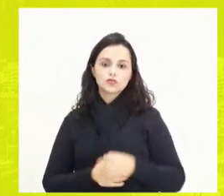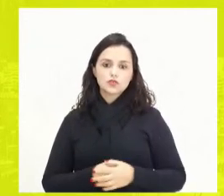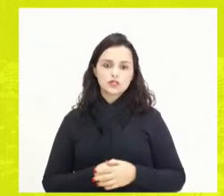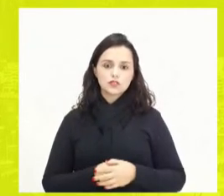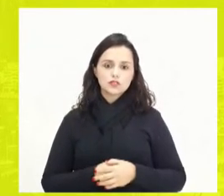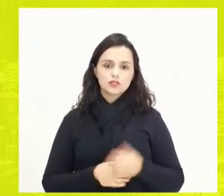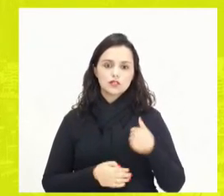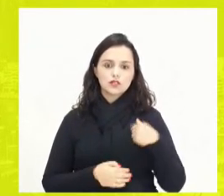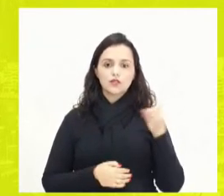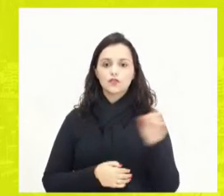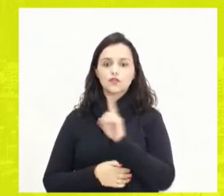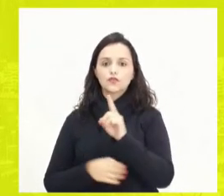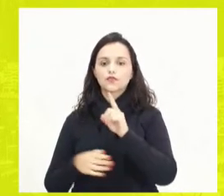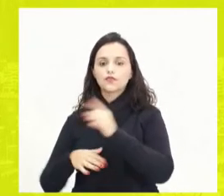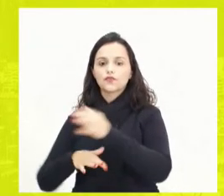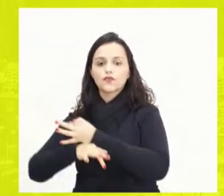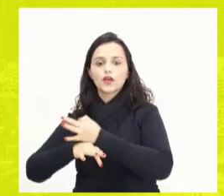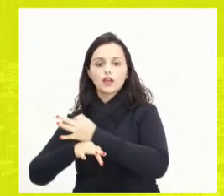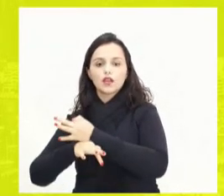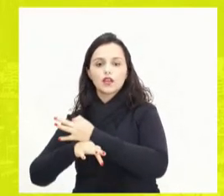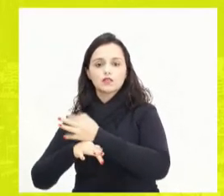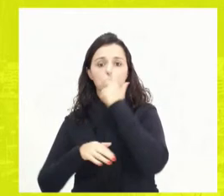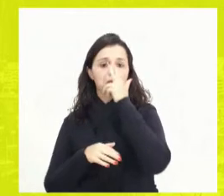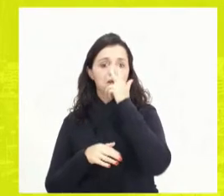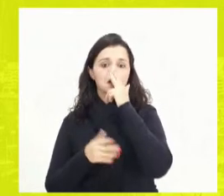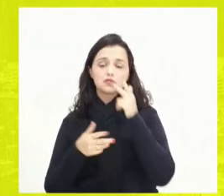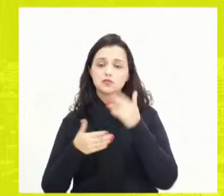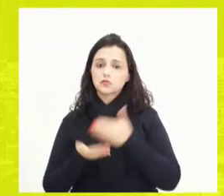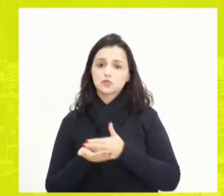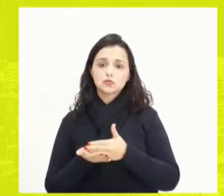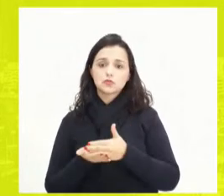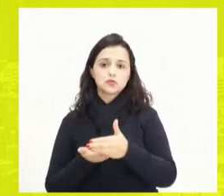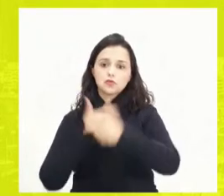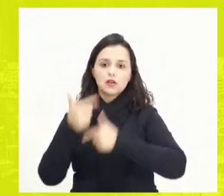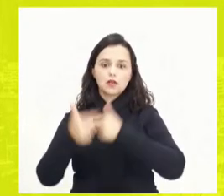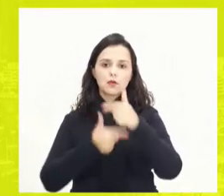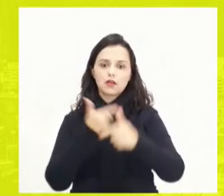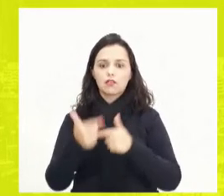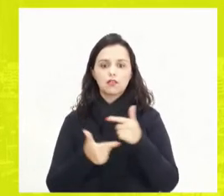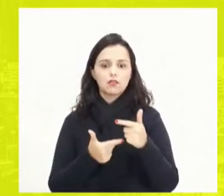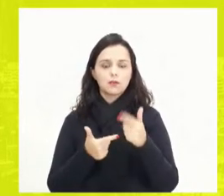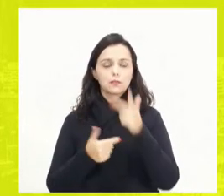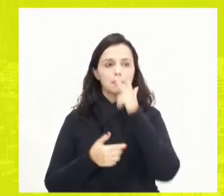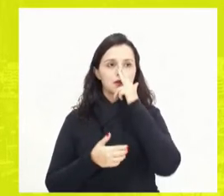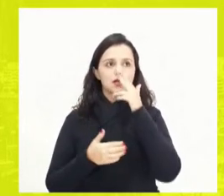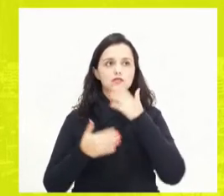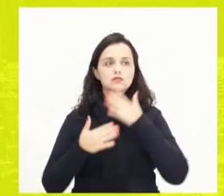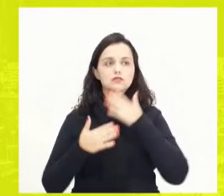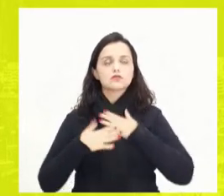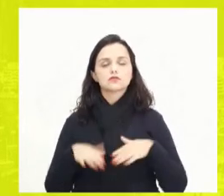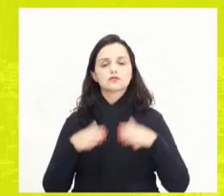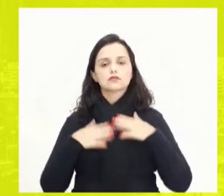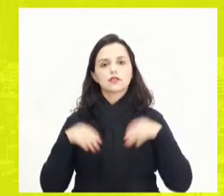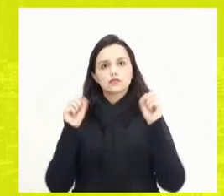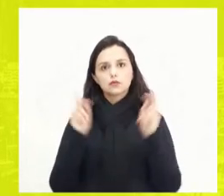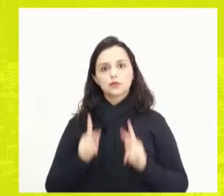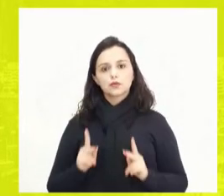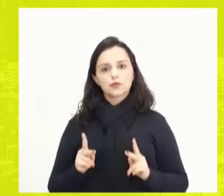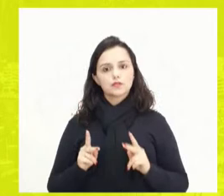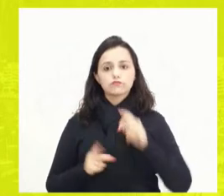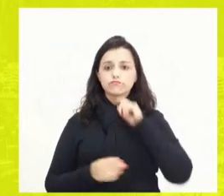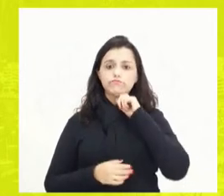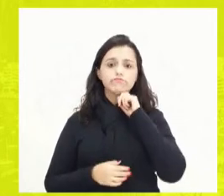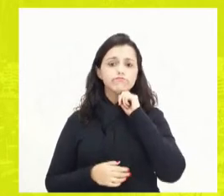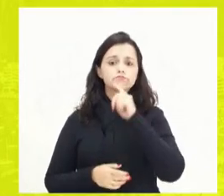i go on vacation but it doesn't seem like i'm on vacation wherever i am i cannot rest they cannot relax